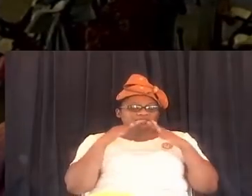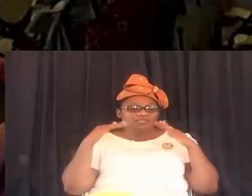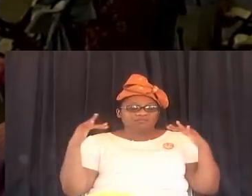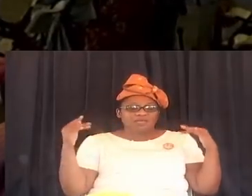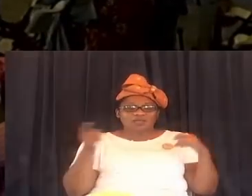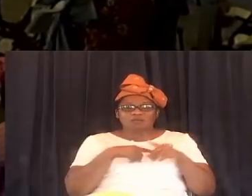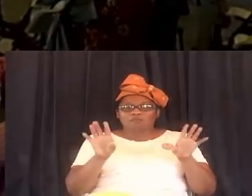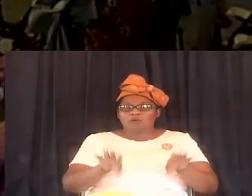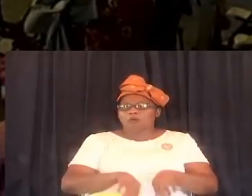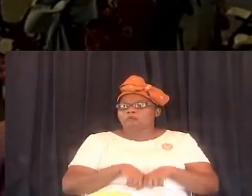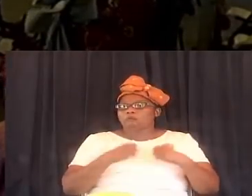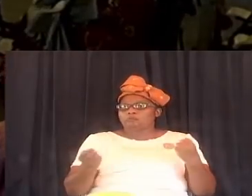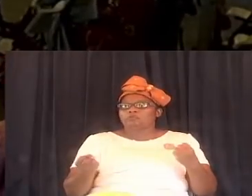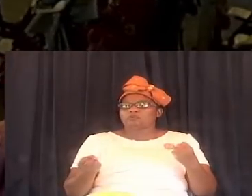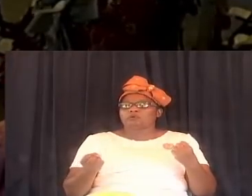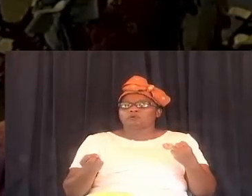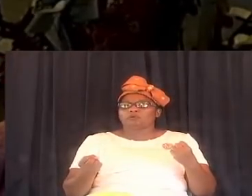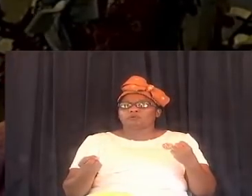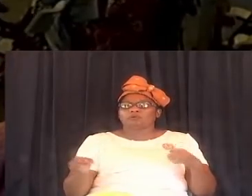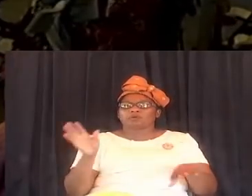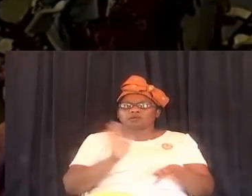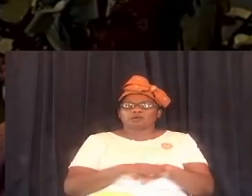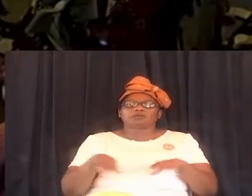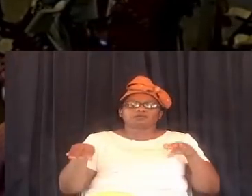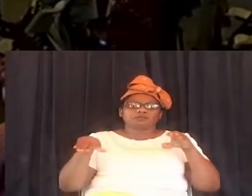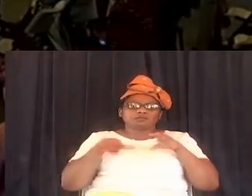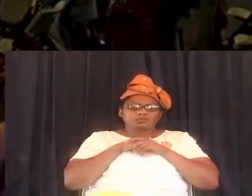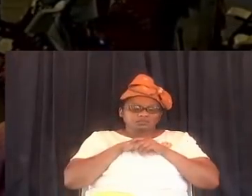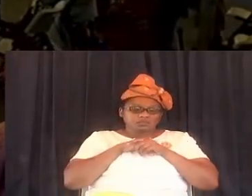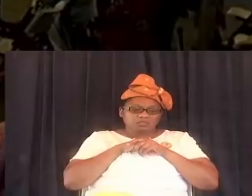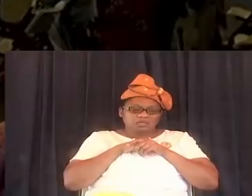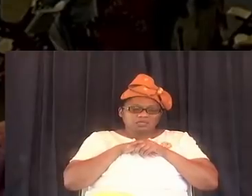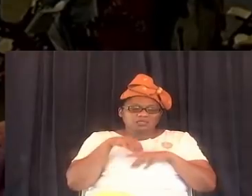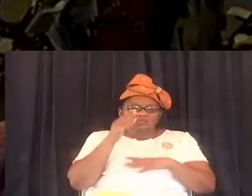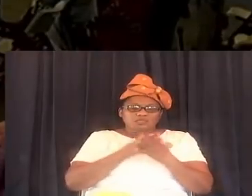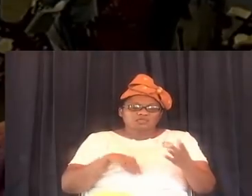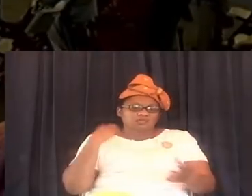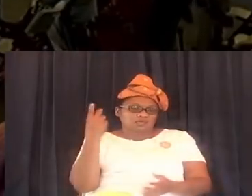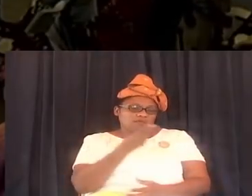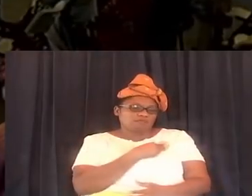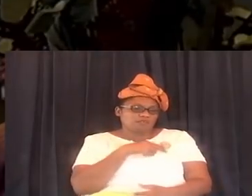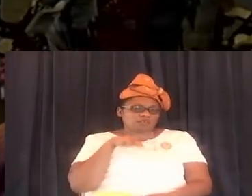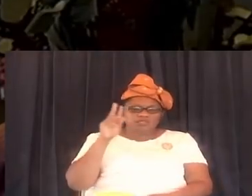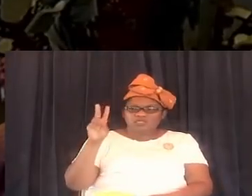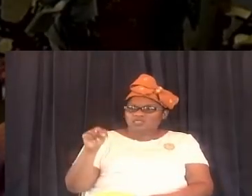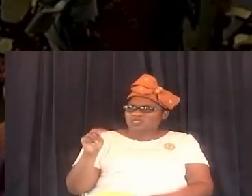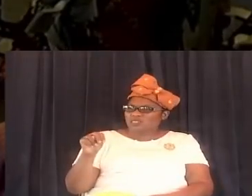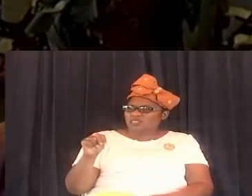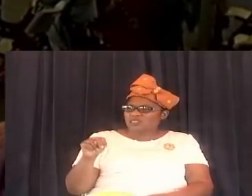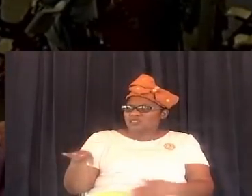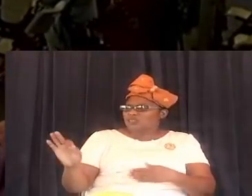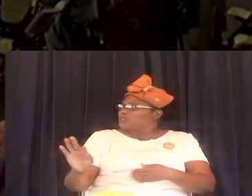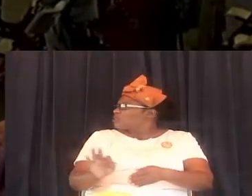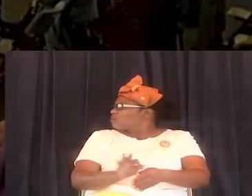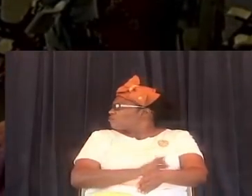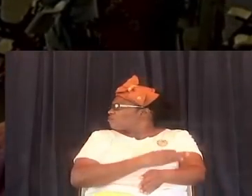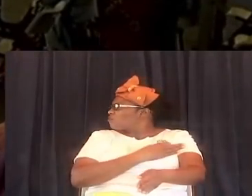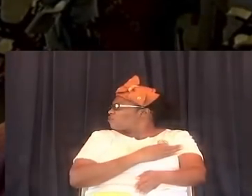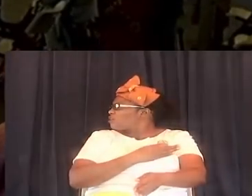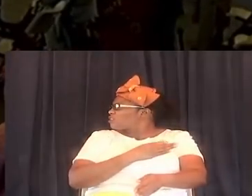to be touched by God. Some of us need a fresh touch and a fresh anointing. Some of us have yokes that need to be